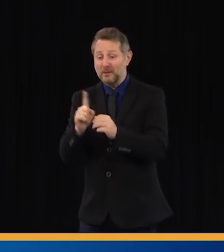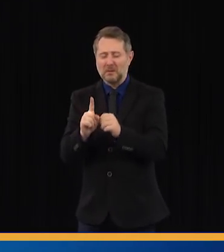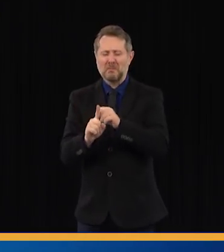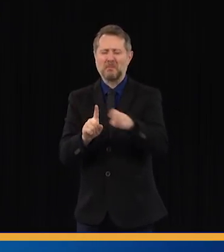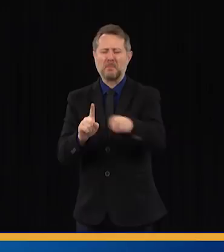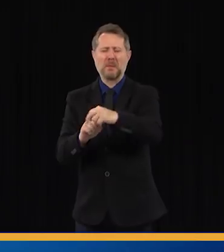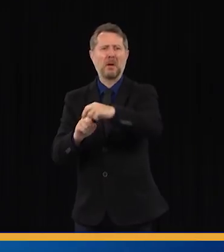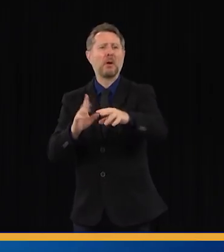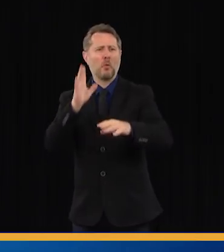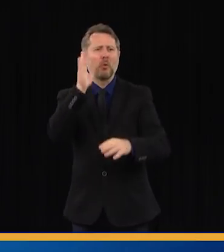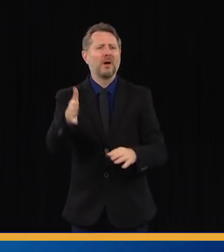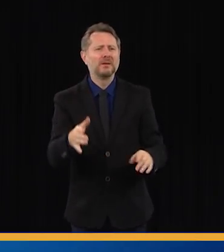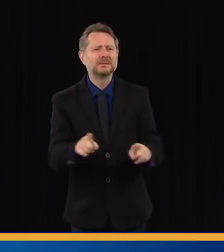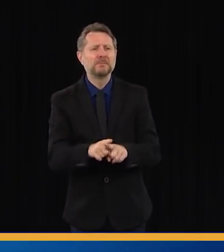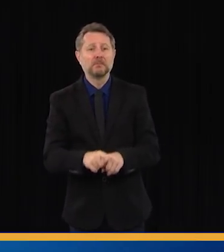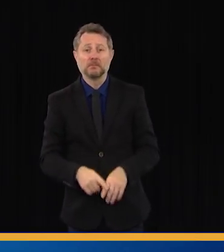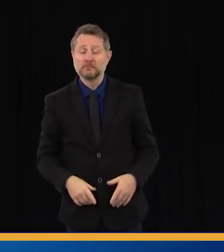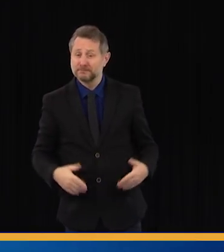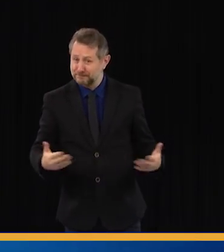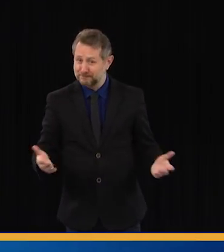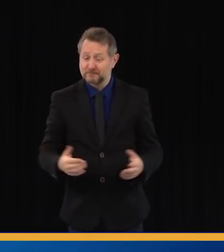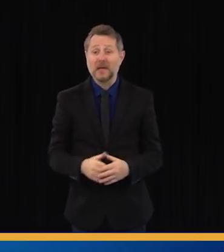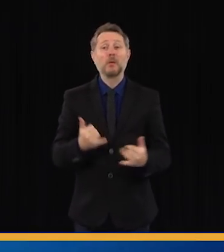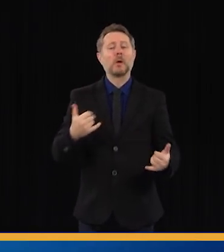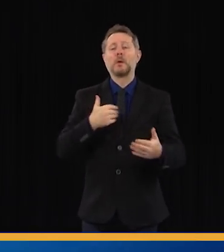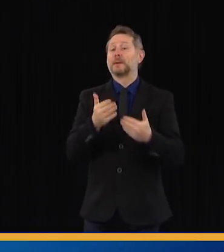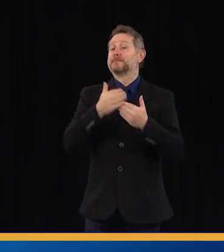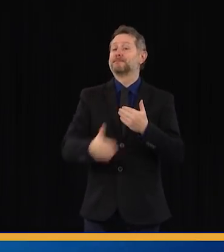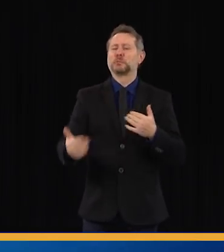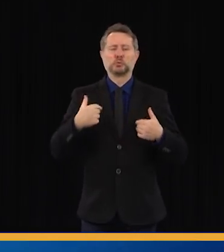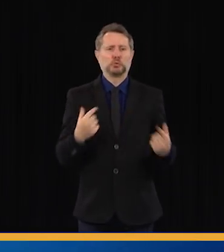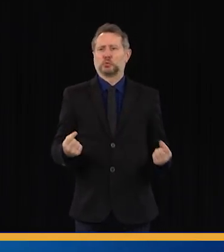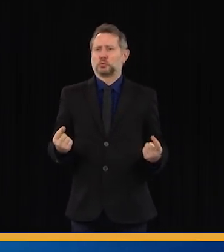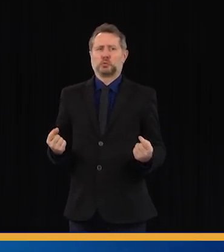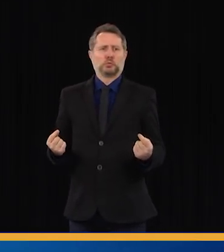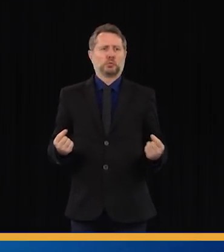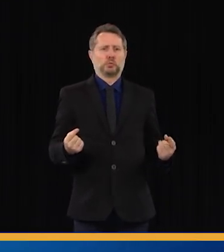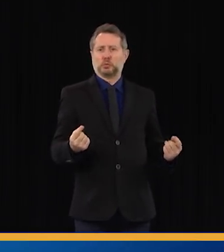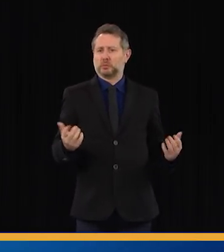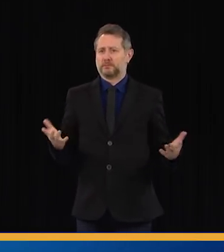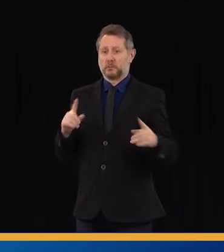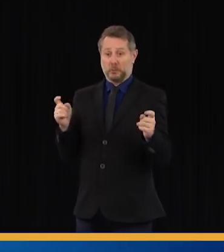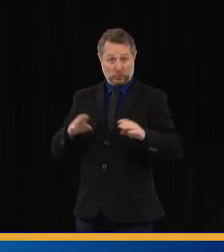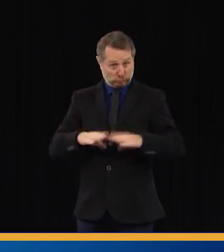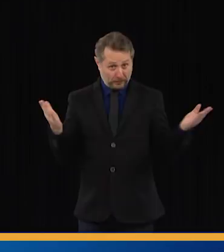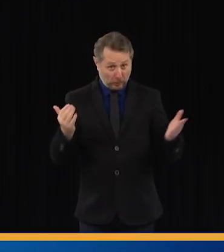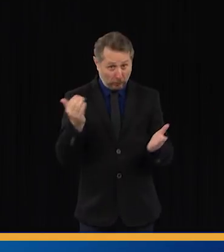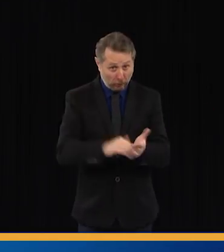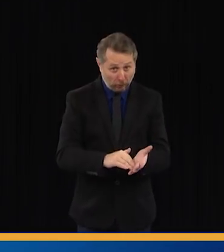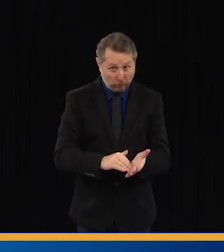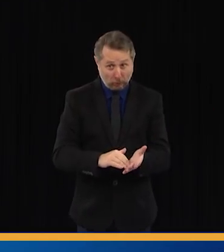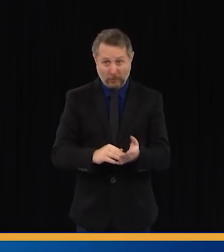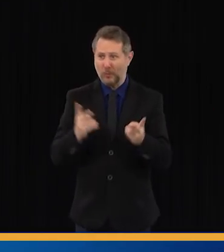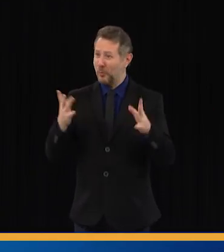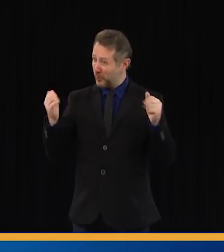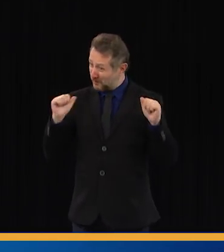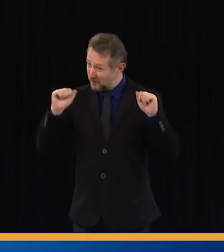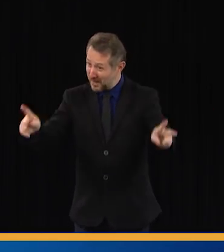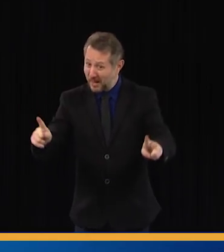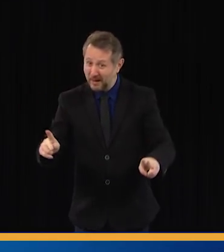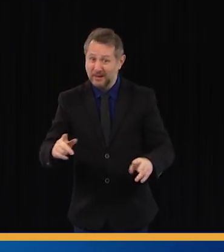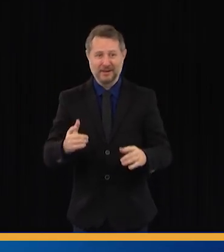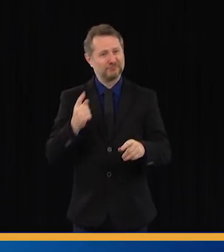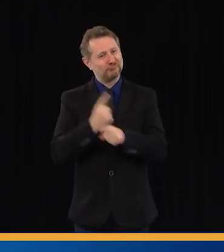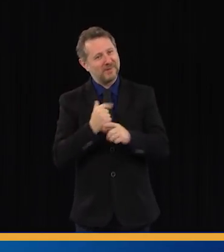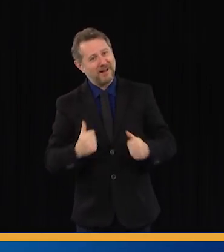Where do we go from here? Question of reopening, which everyone wants to do, and everybody wants to do